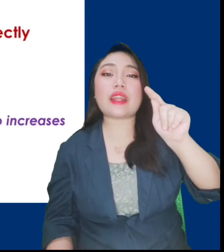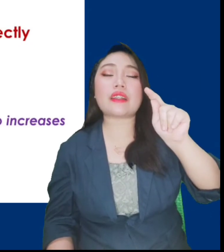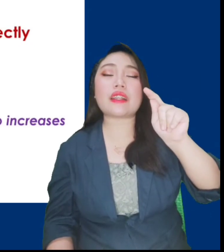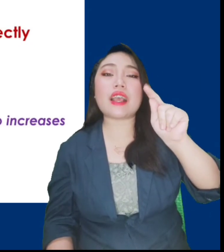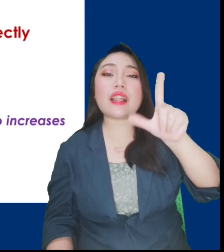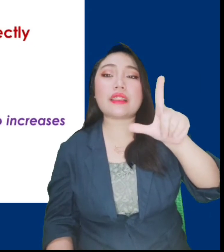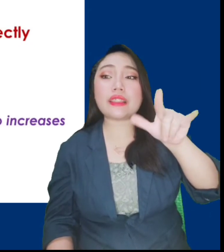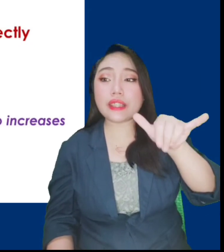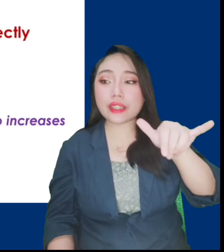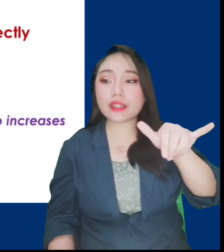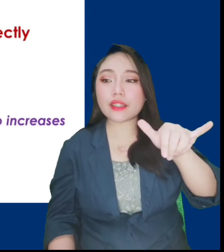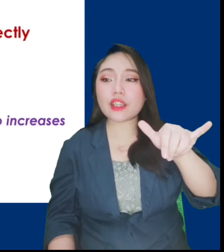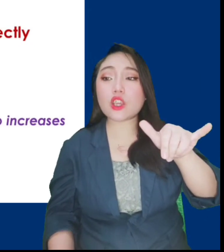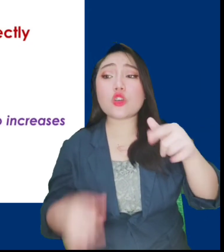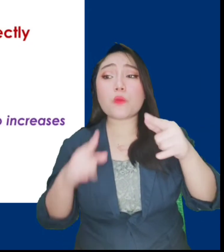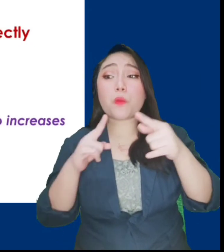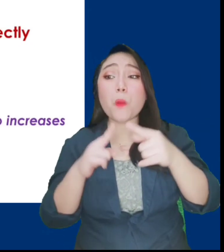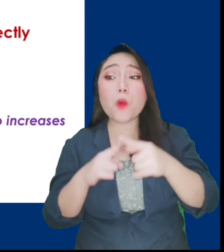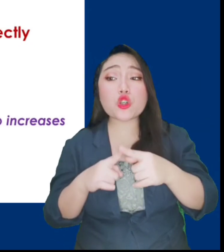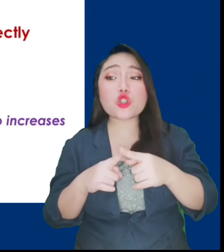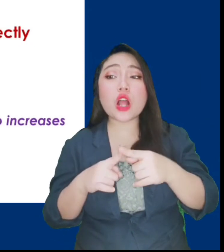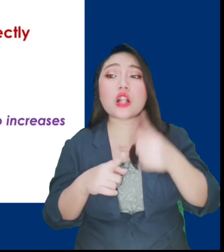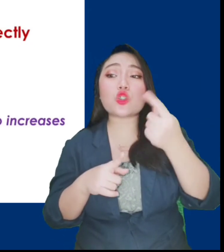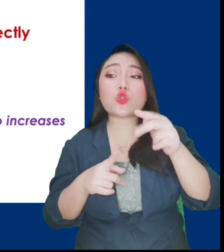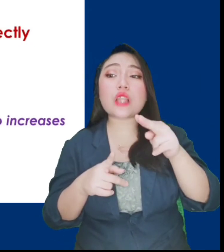Again, it's directly